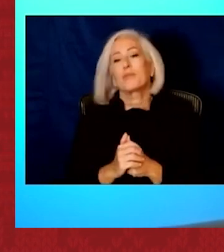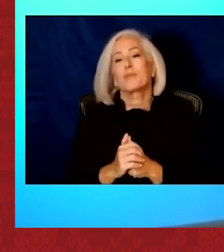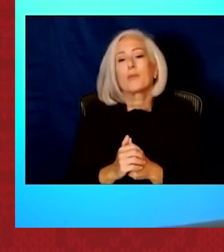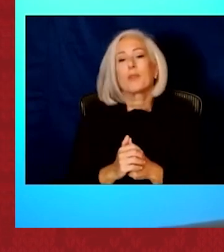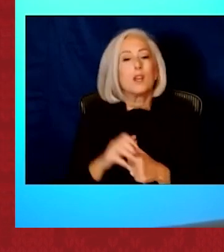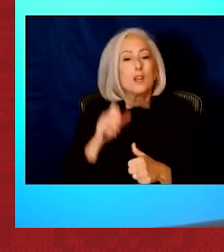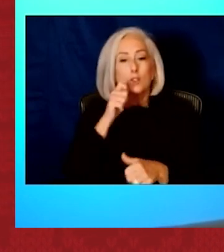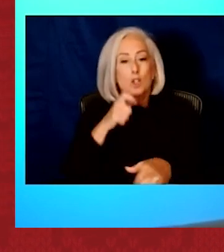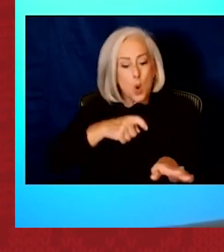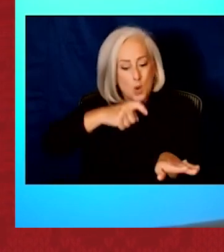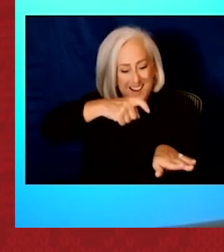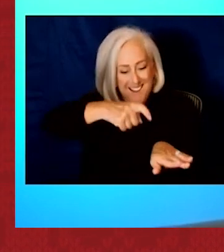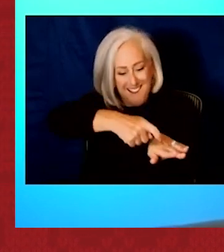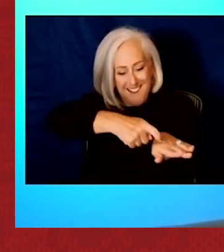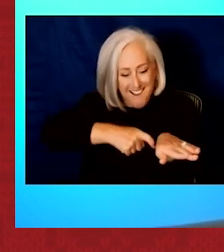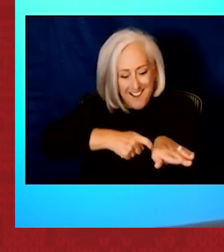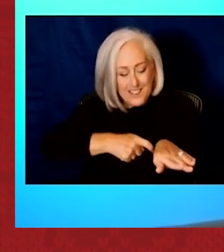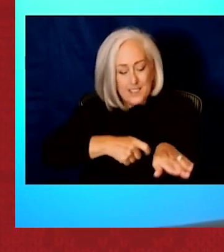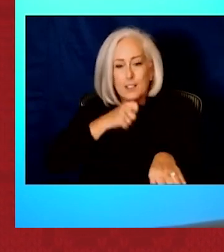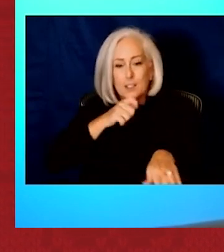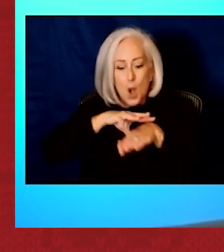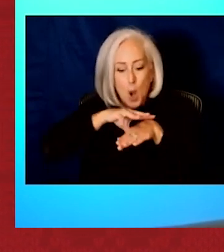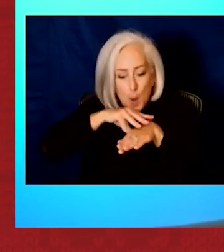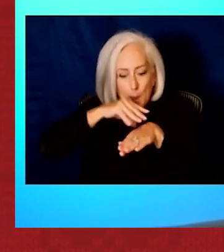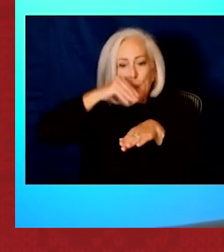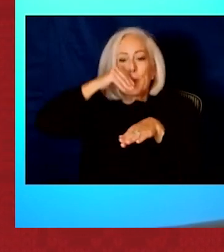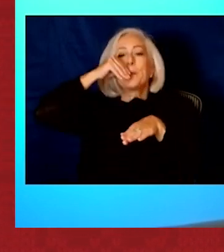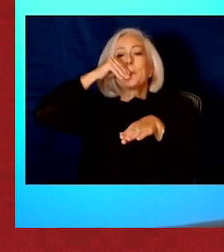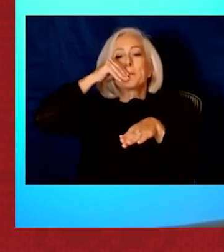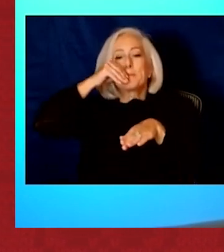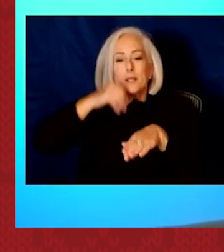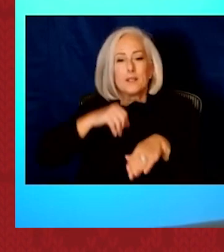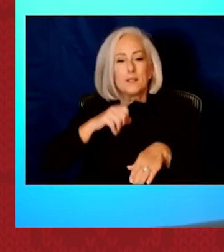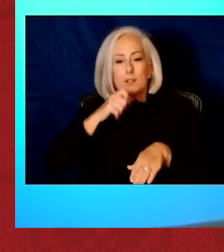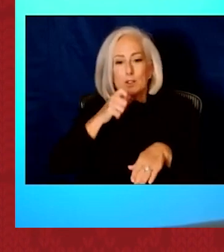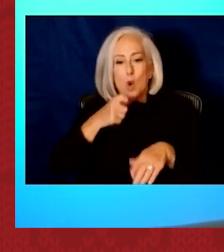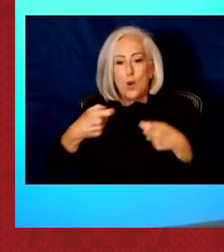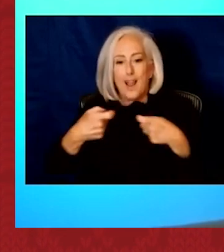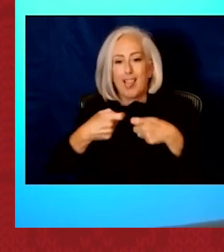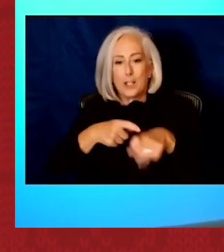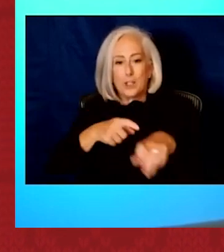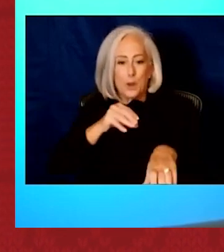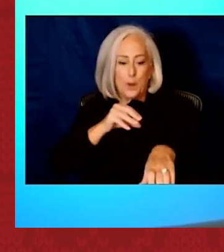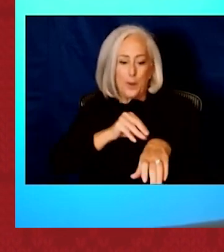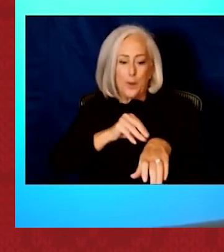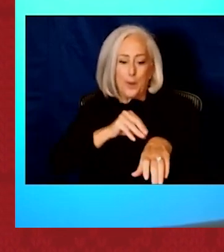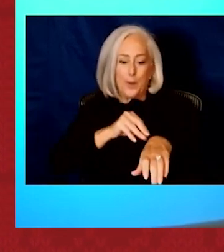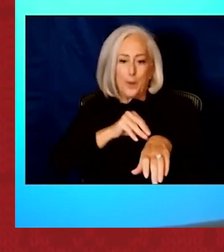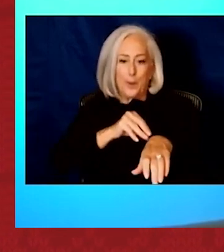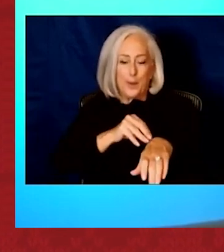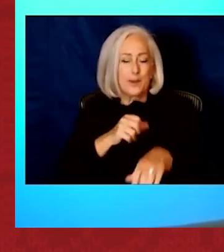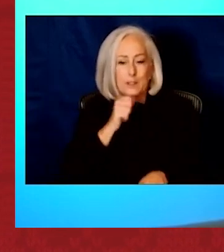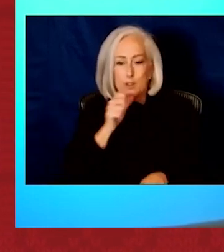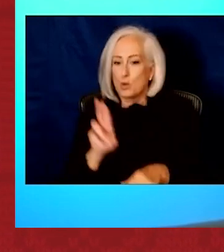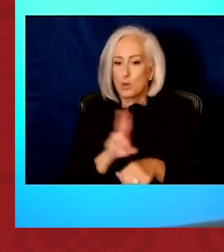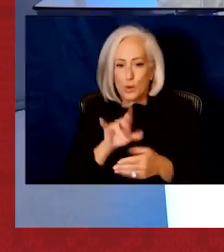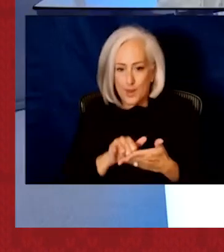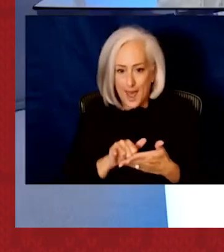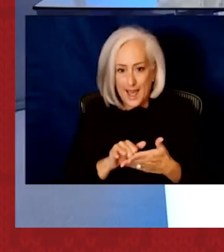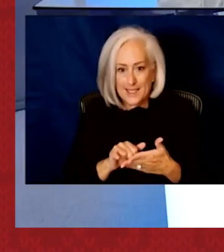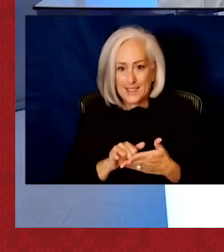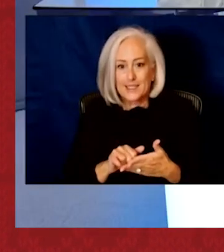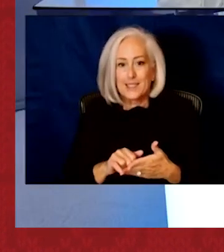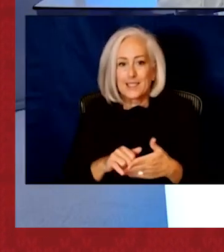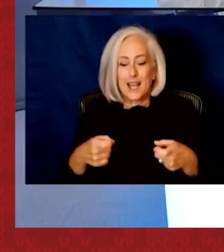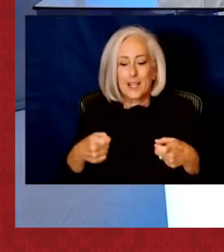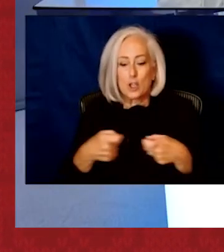it, don't suck it, don't electrocute it. Believe it or not, there was a thing going around where people were using electricity. Shock the Yeah,